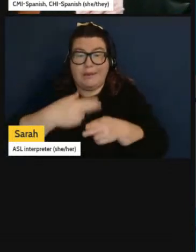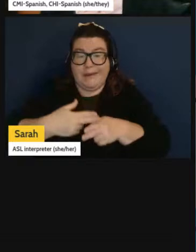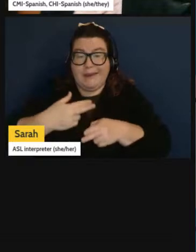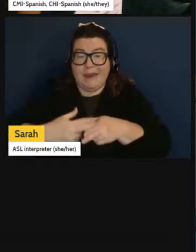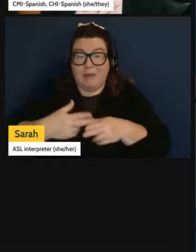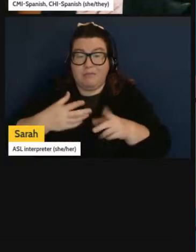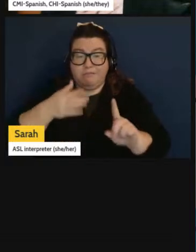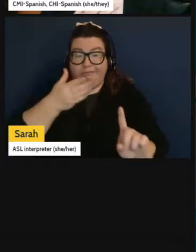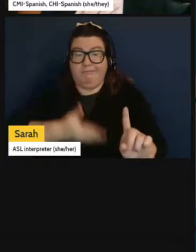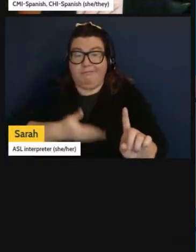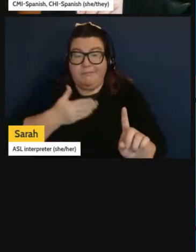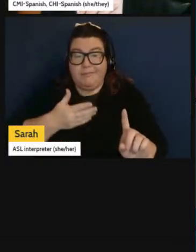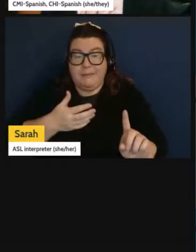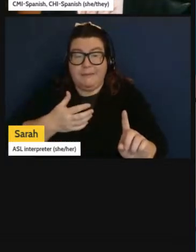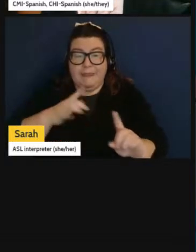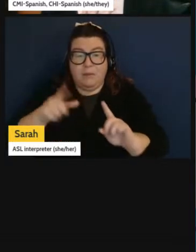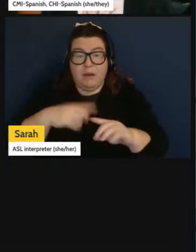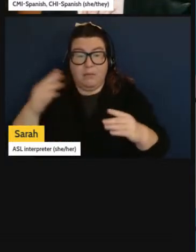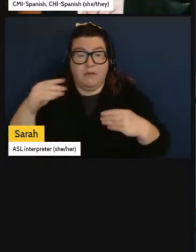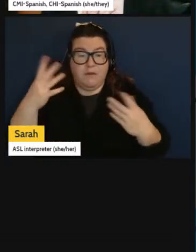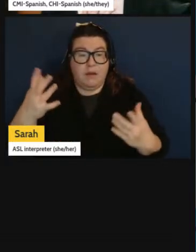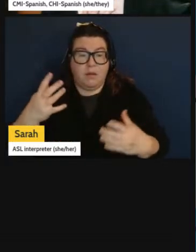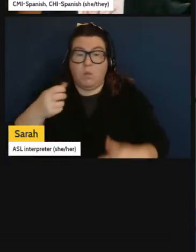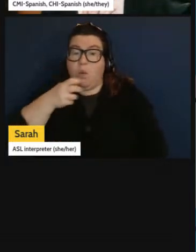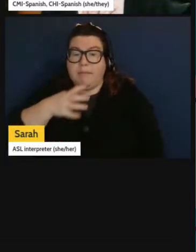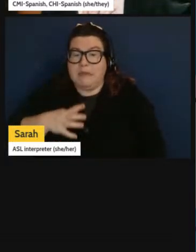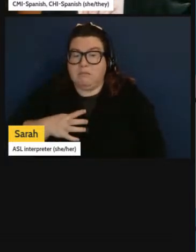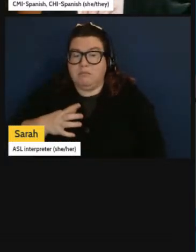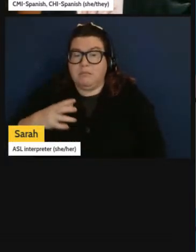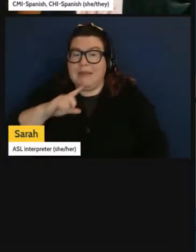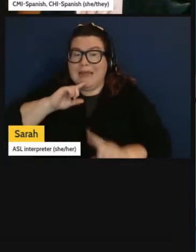that a lot of times when I give this, a lot of people say woman.